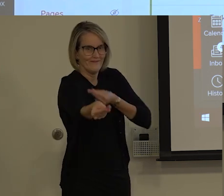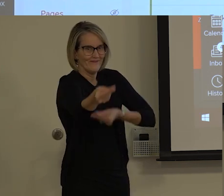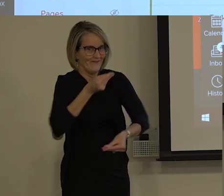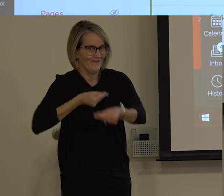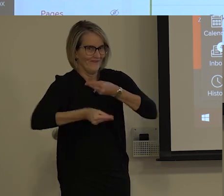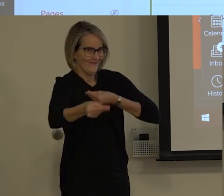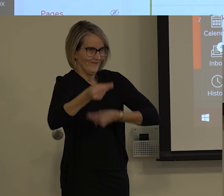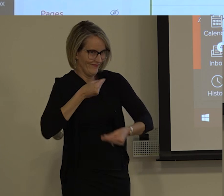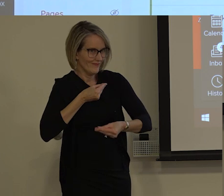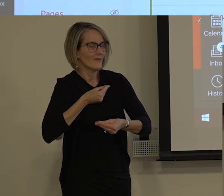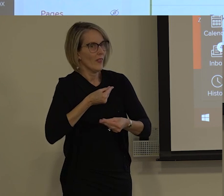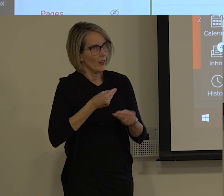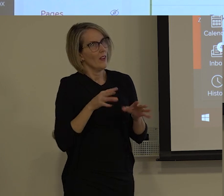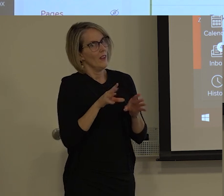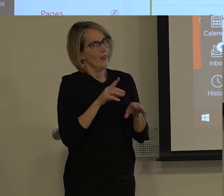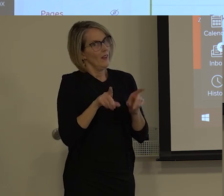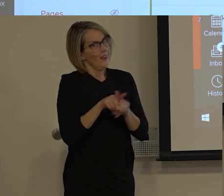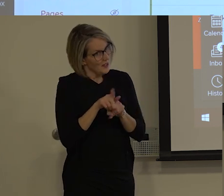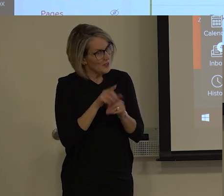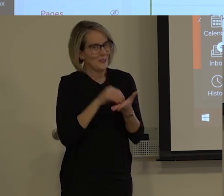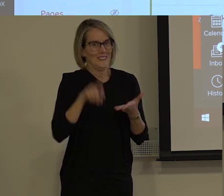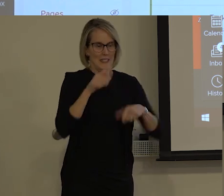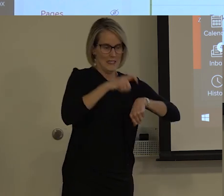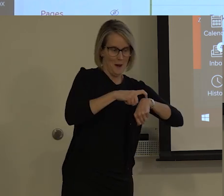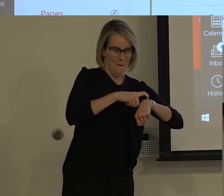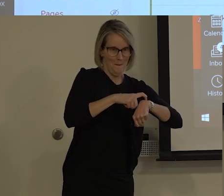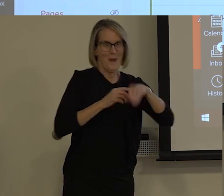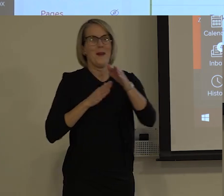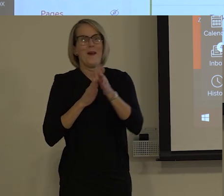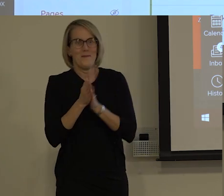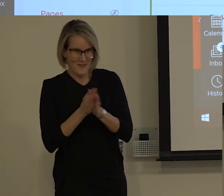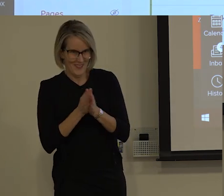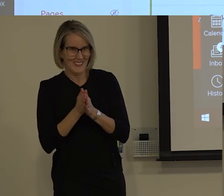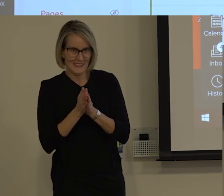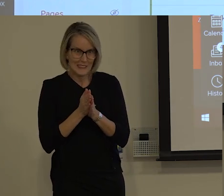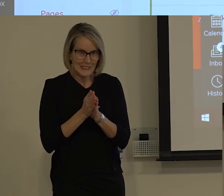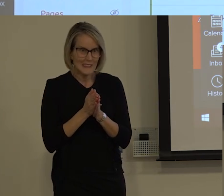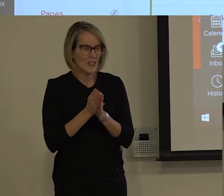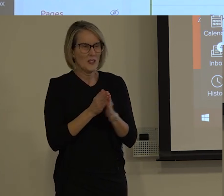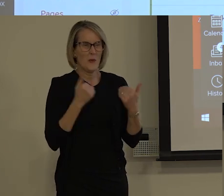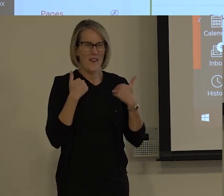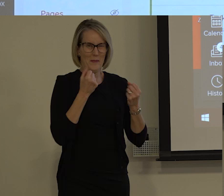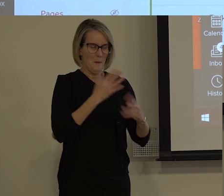students have time, motivation, and an effective method. So what are our asynchronous solutions to these obstacles? Well, to